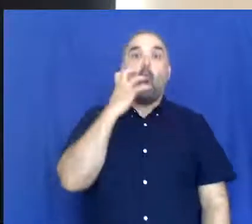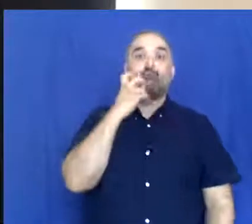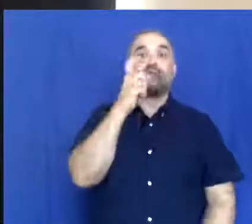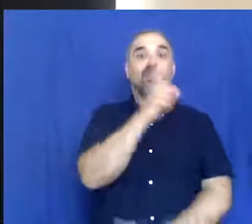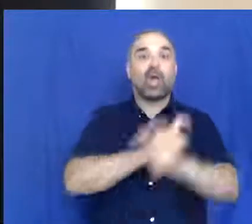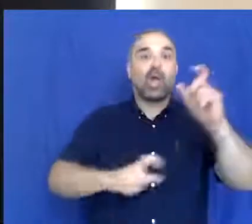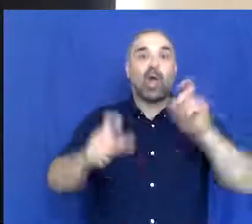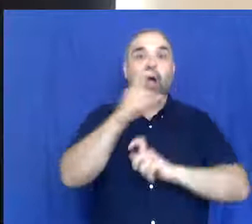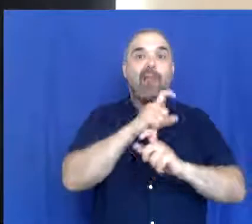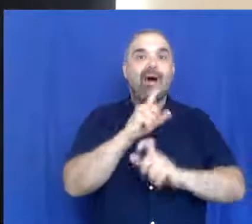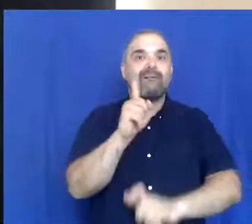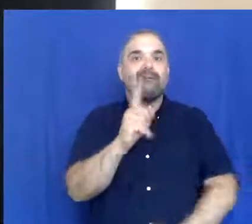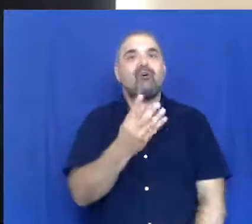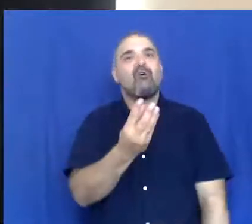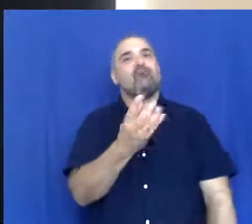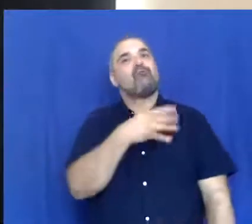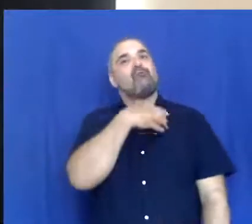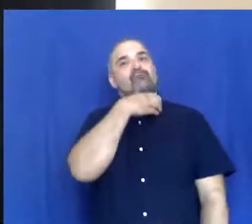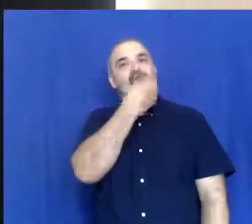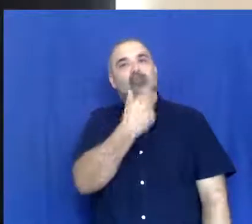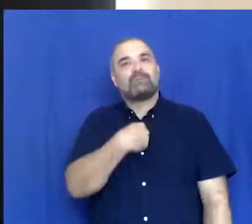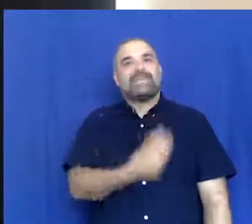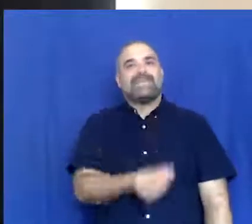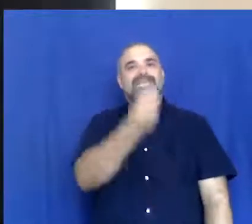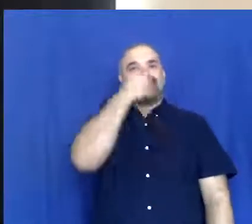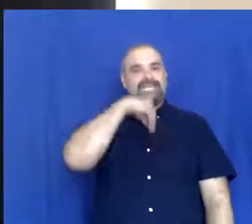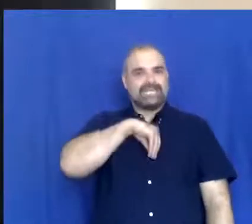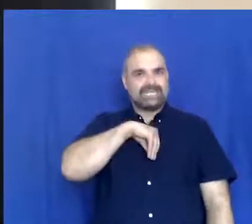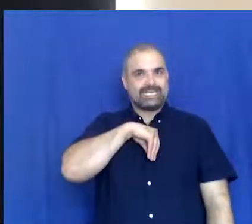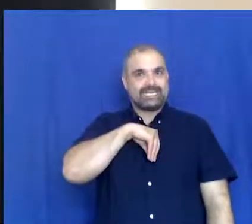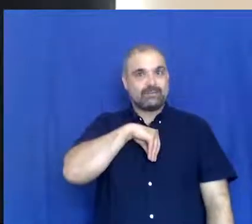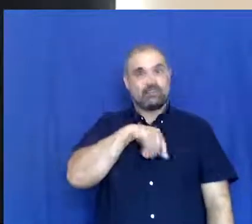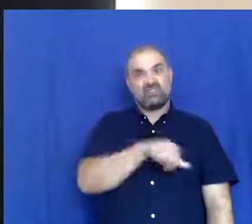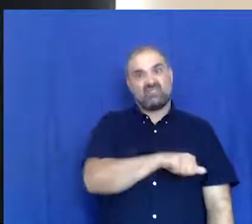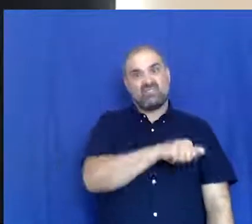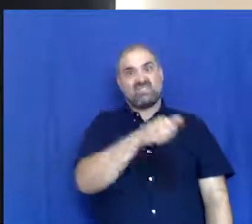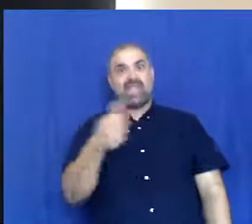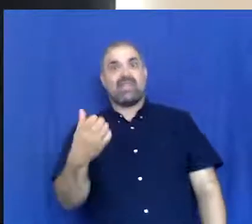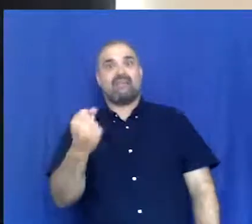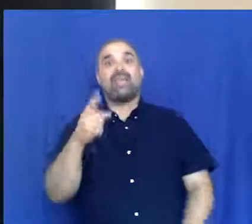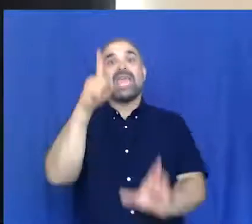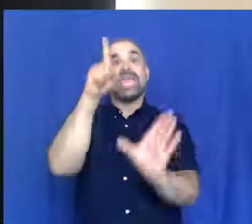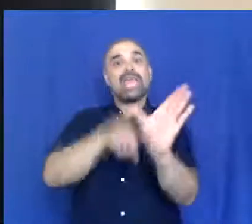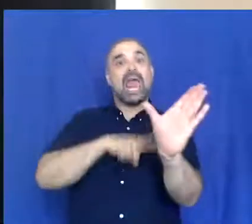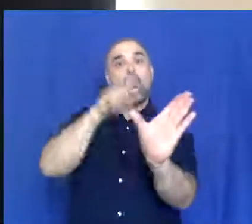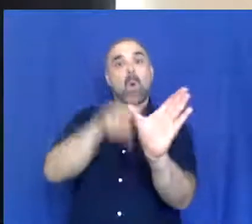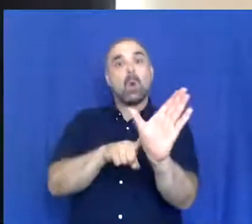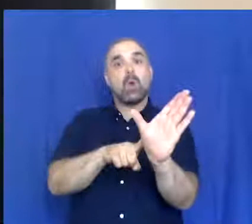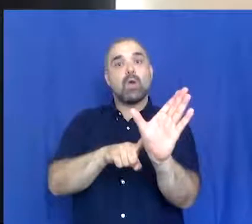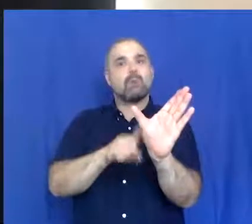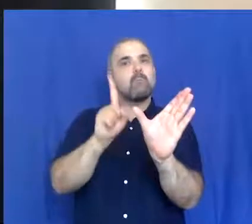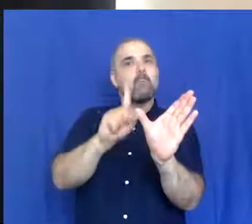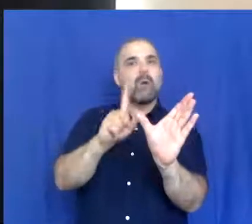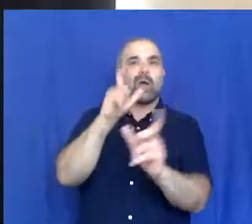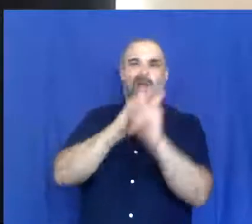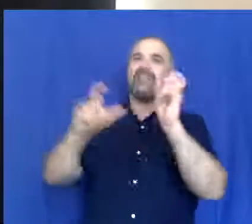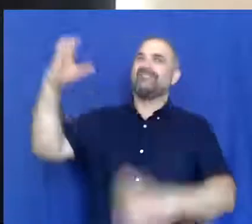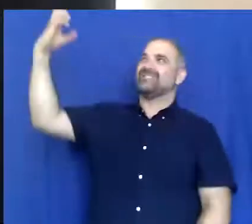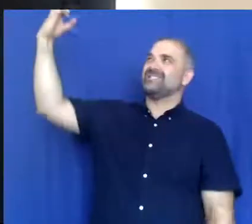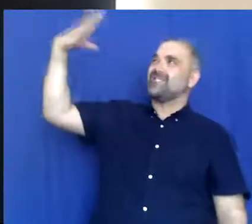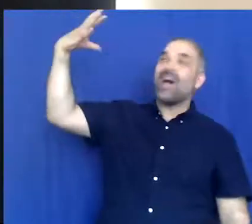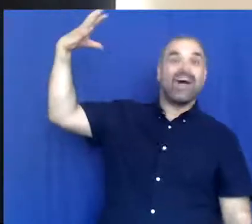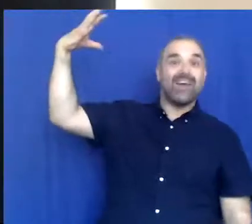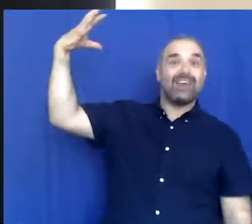Ready? Orange is the colour of the fruit that I eat. Next up we have yellow, which is the colour of